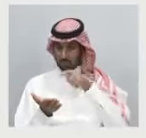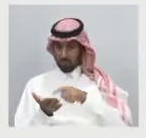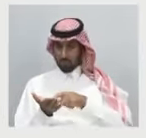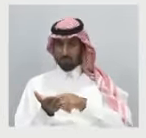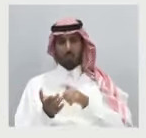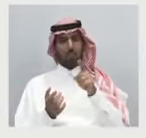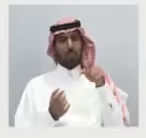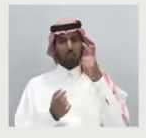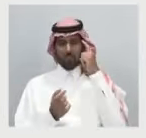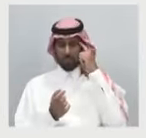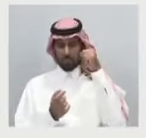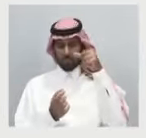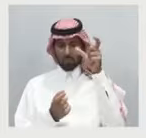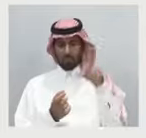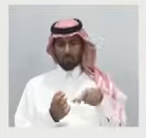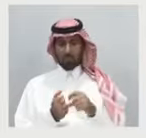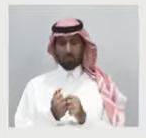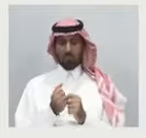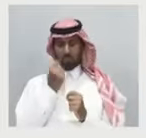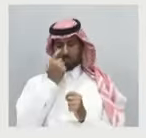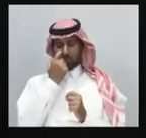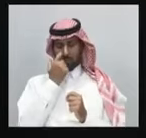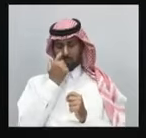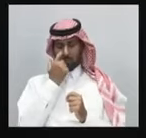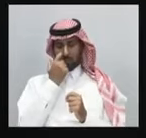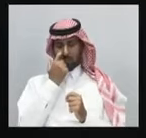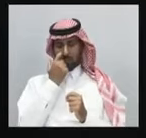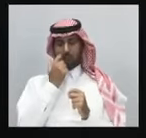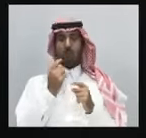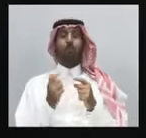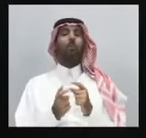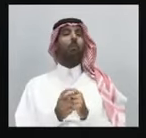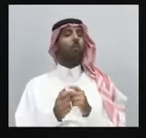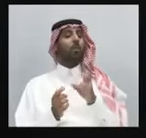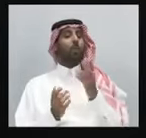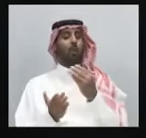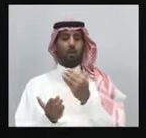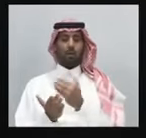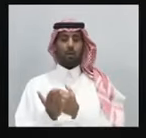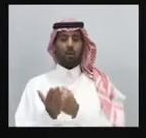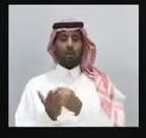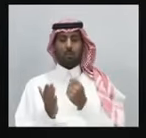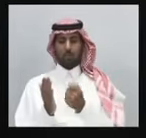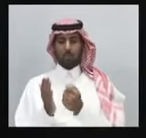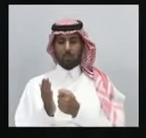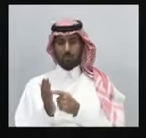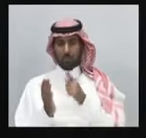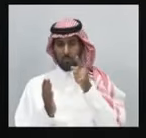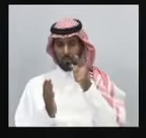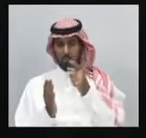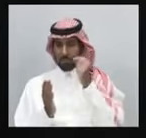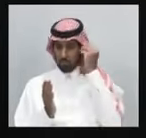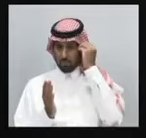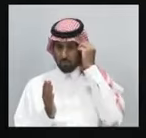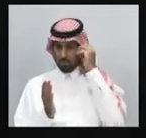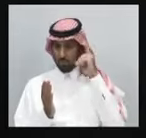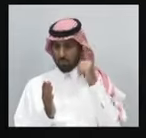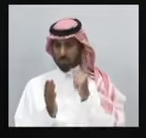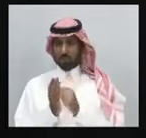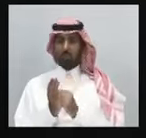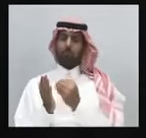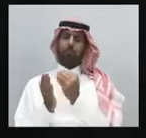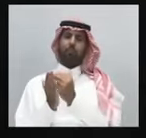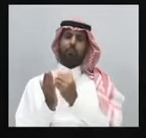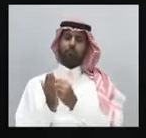for the role. So what is it? It's a letter or a document in which you will express, they will read